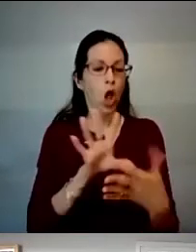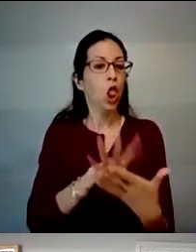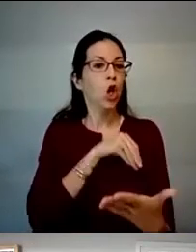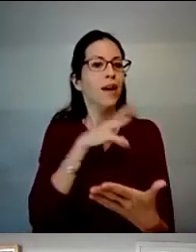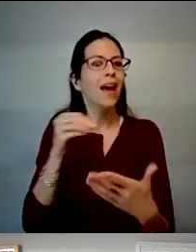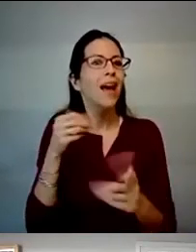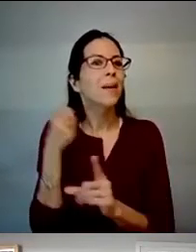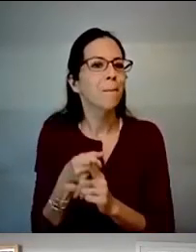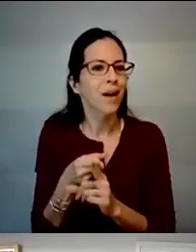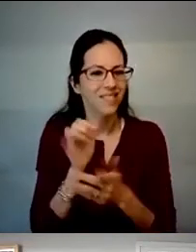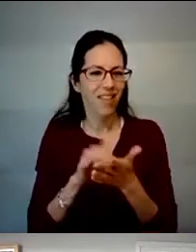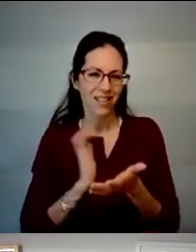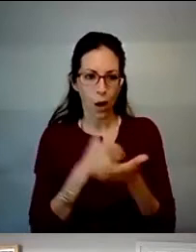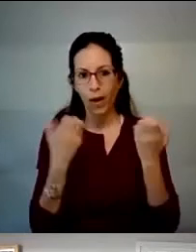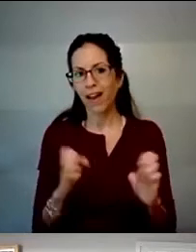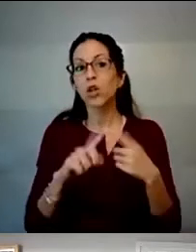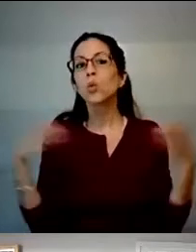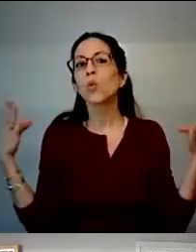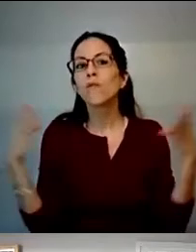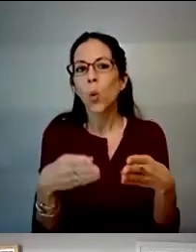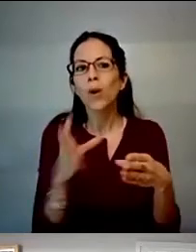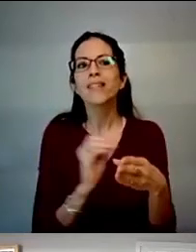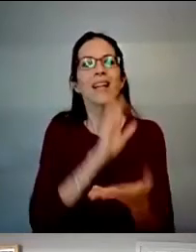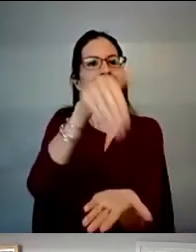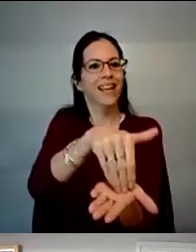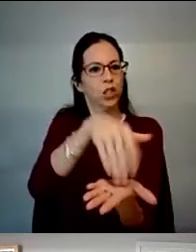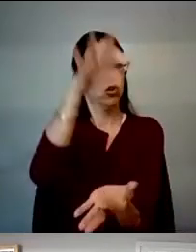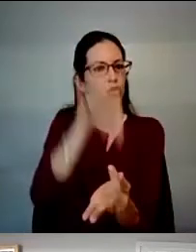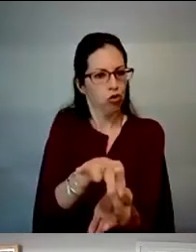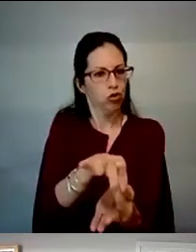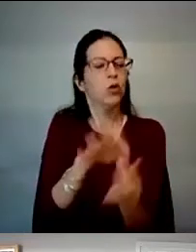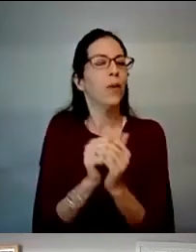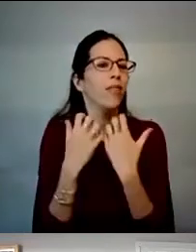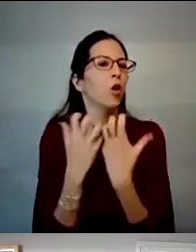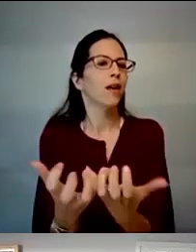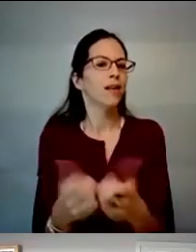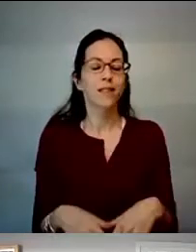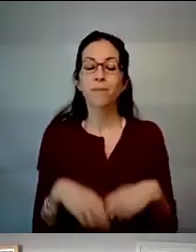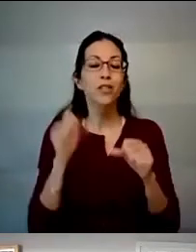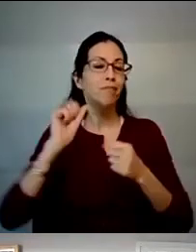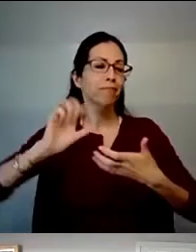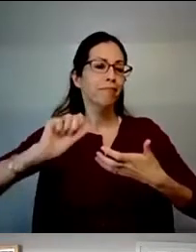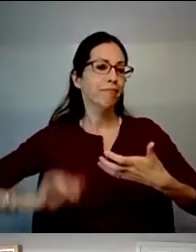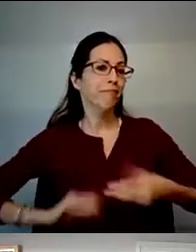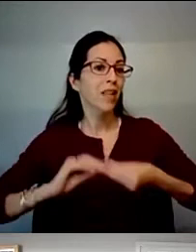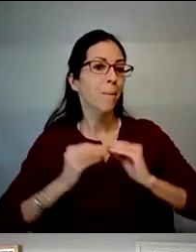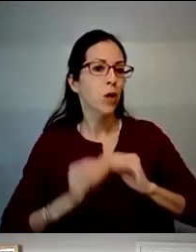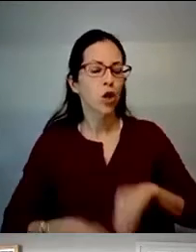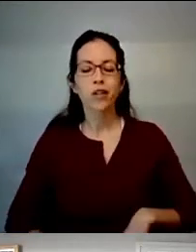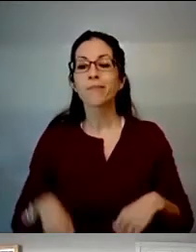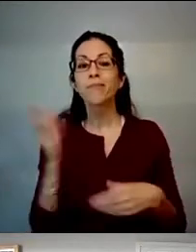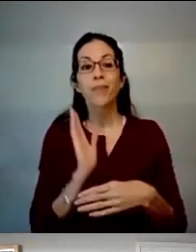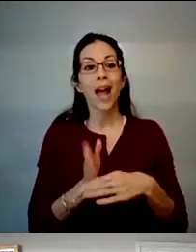of our effort to focus and center audiences. Just to give you a quick rundown of numbers for size, on the average